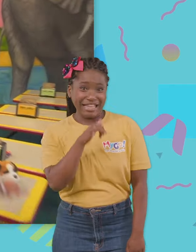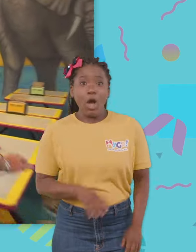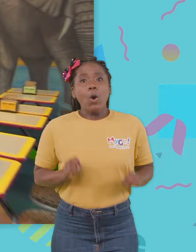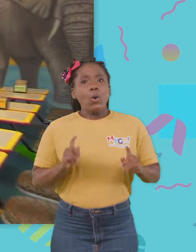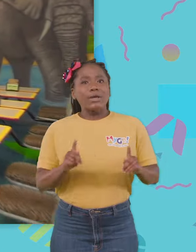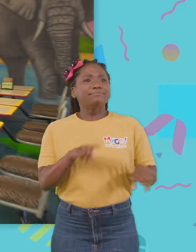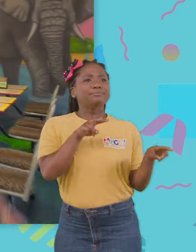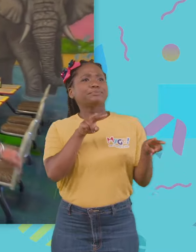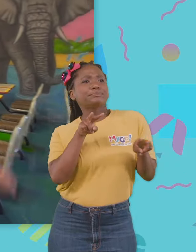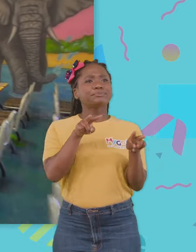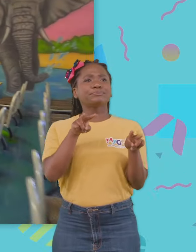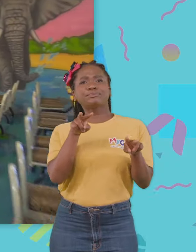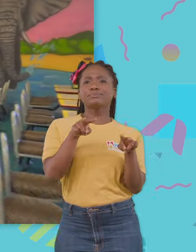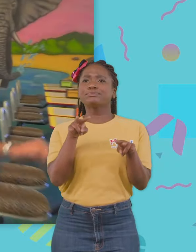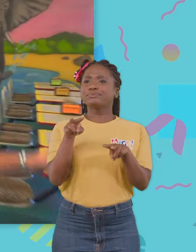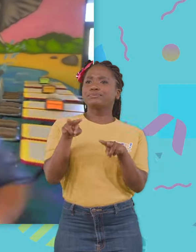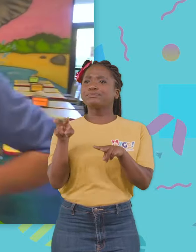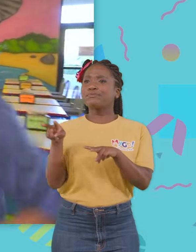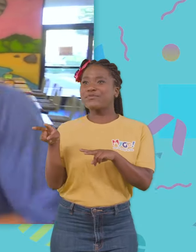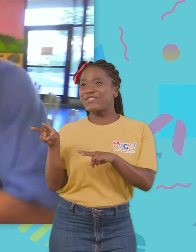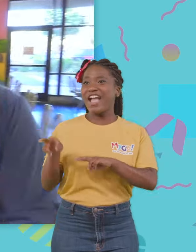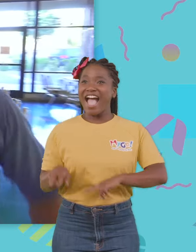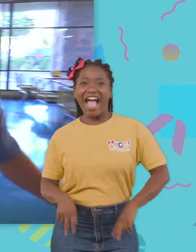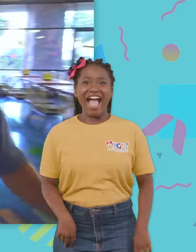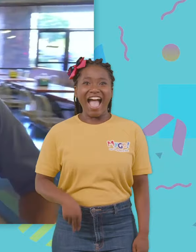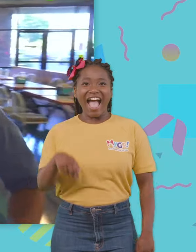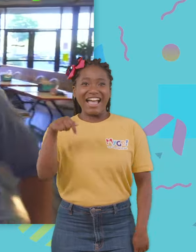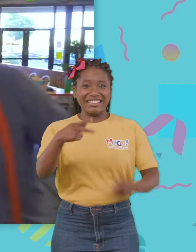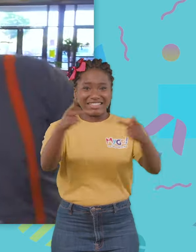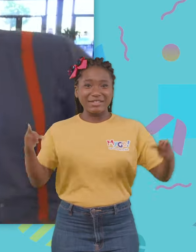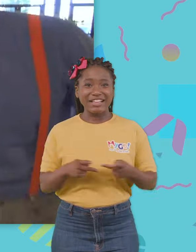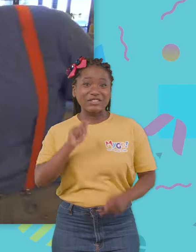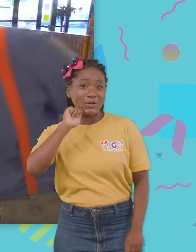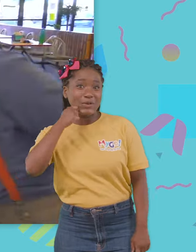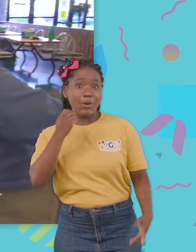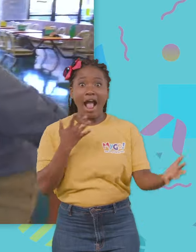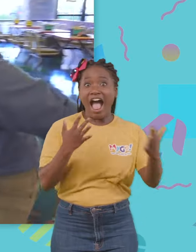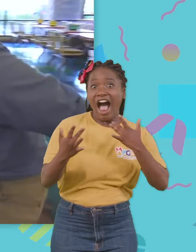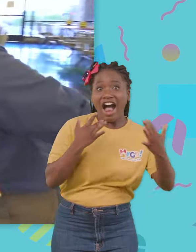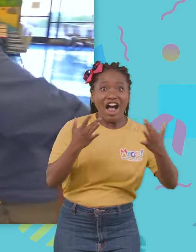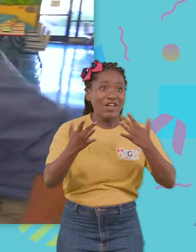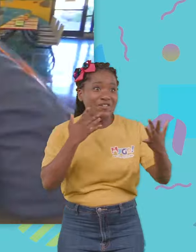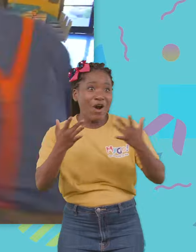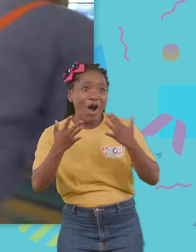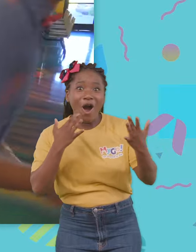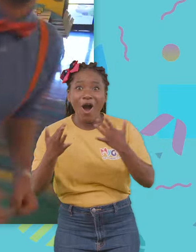Silly. Okay, let's see what else they have around here. Whoa, this place is so cool and colorful.